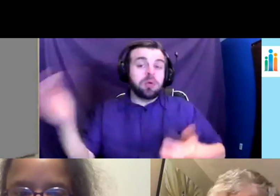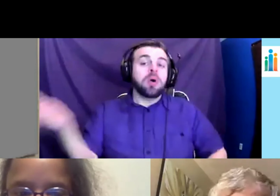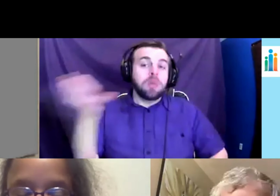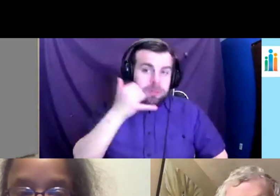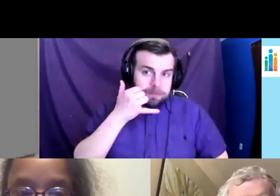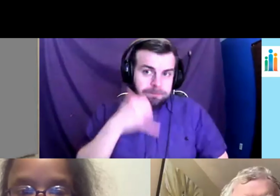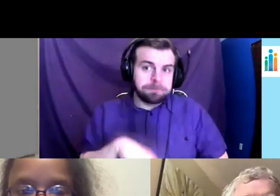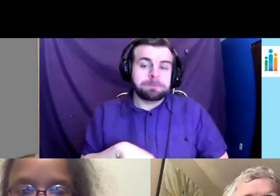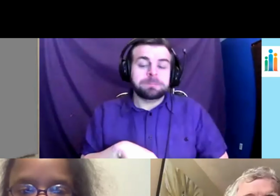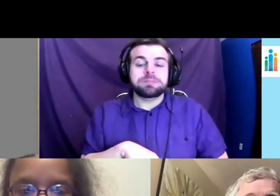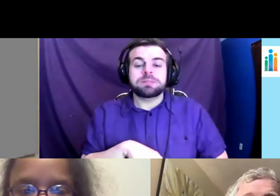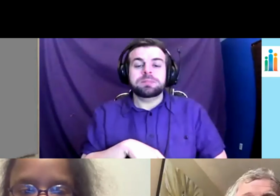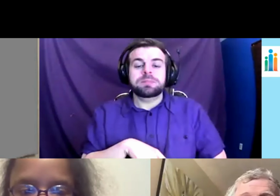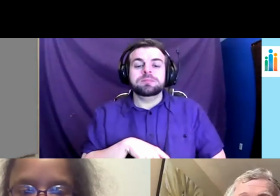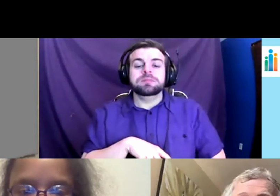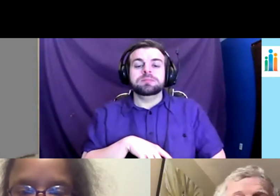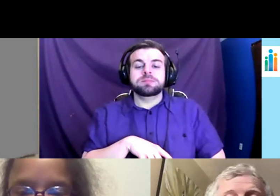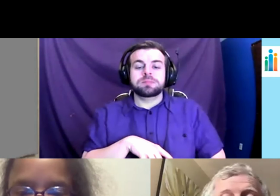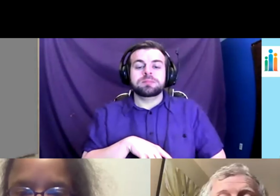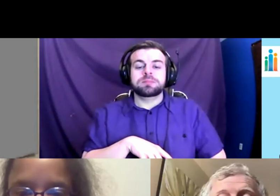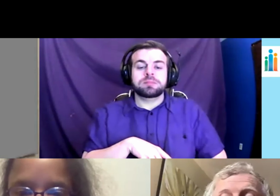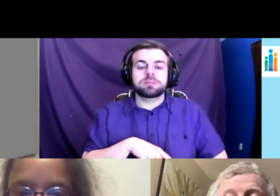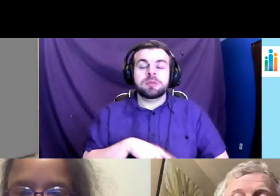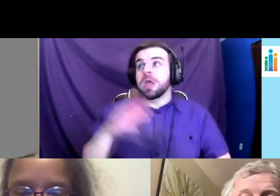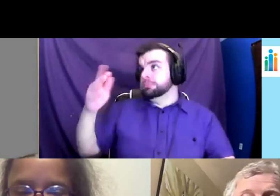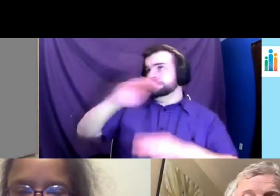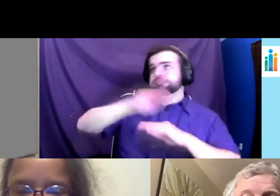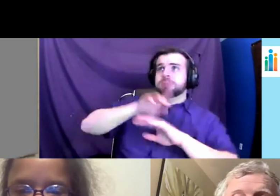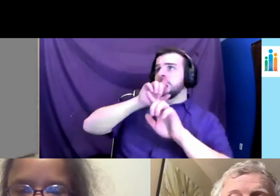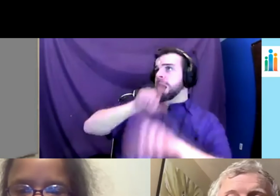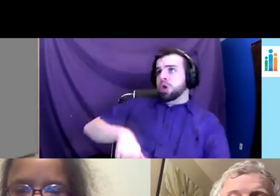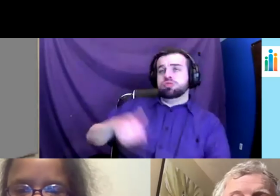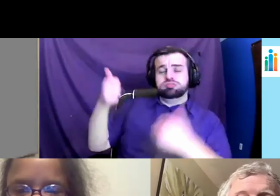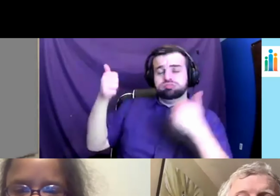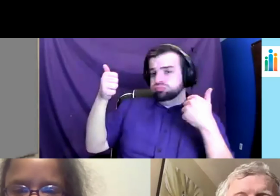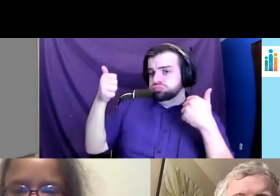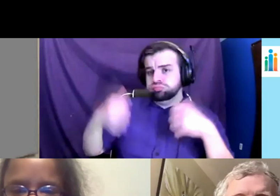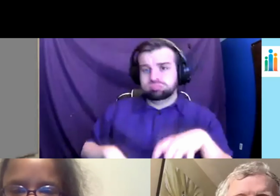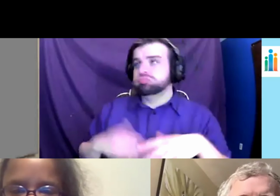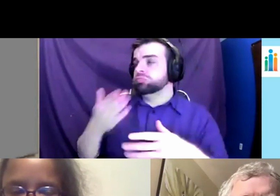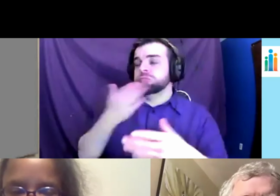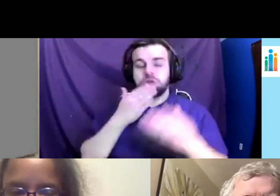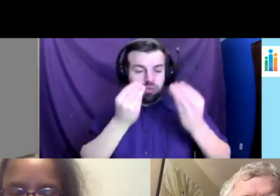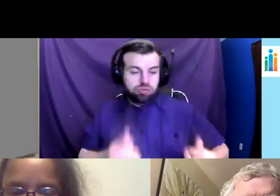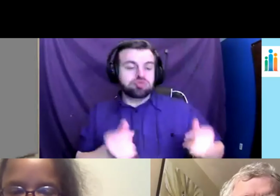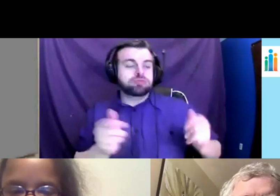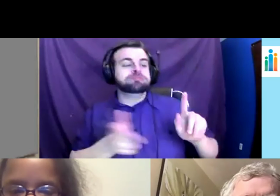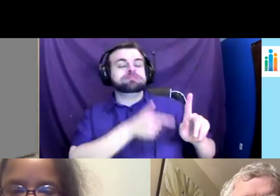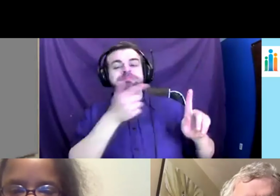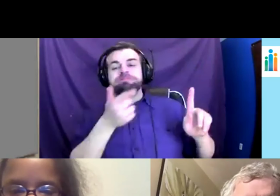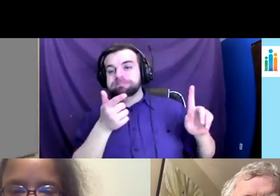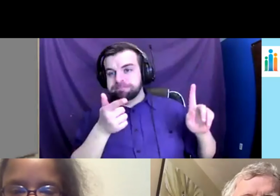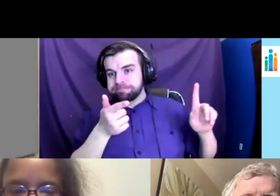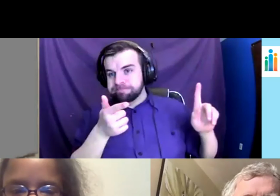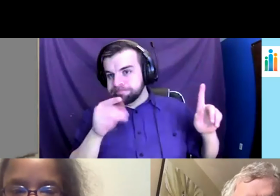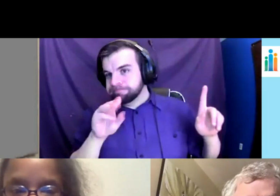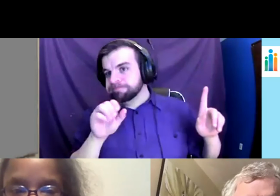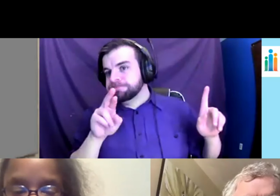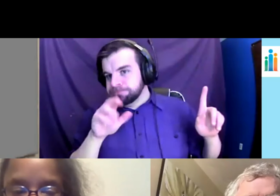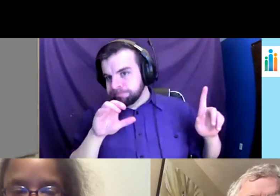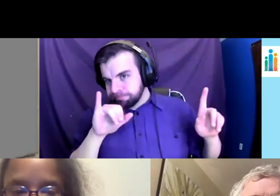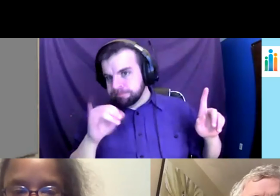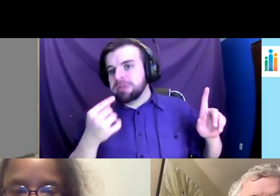Perfect. But That answers my question. yeah, It's a good solution. yeah, they say it's time to